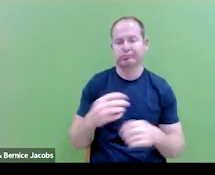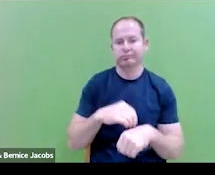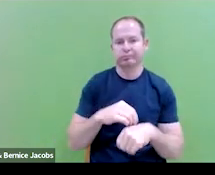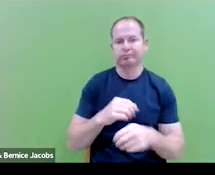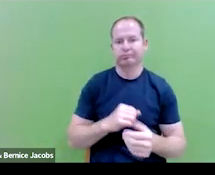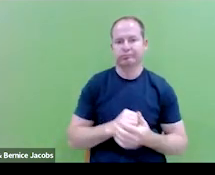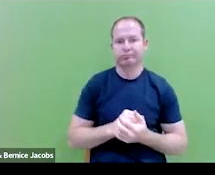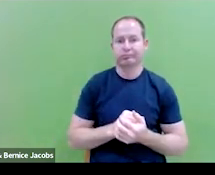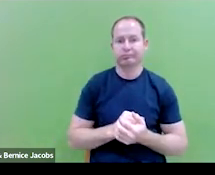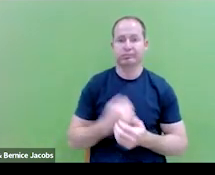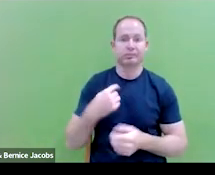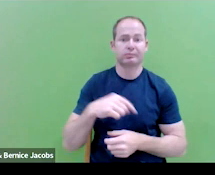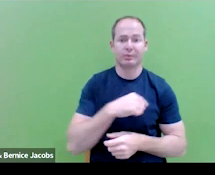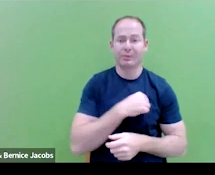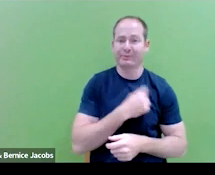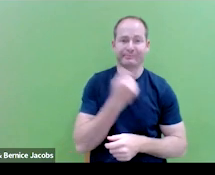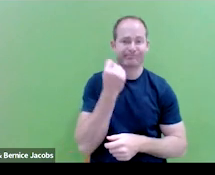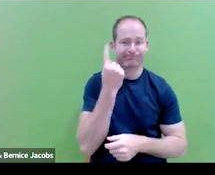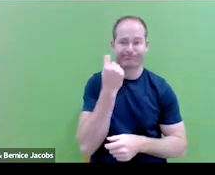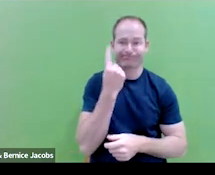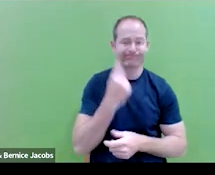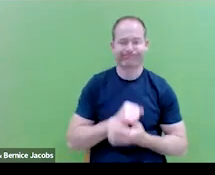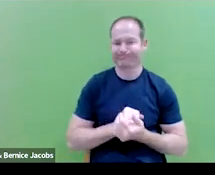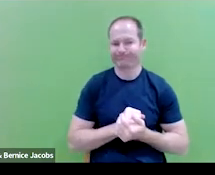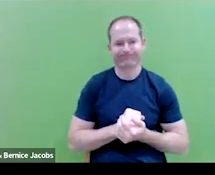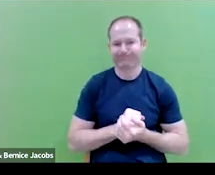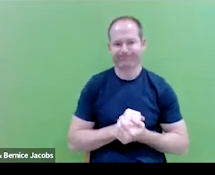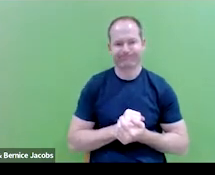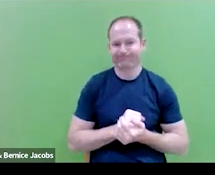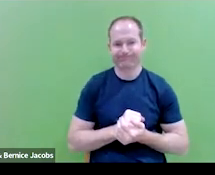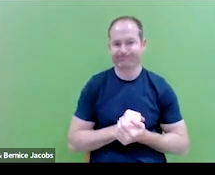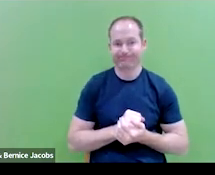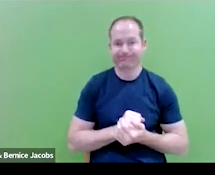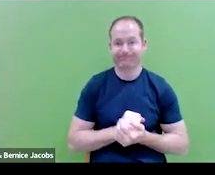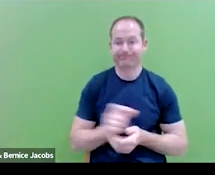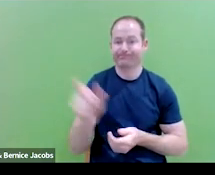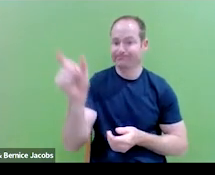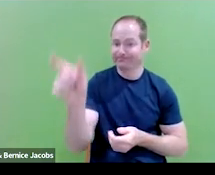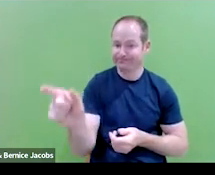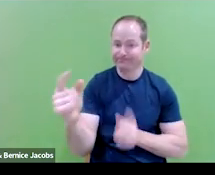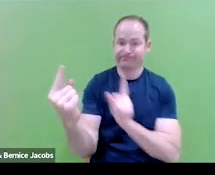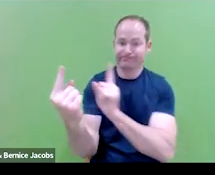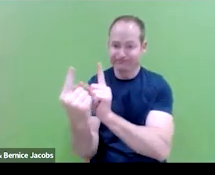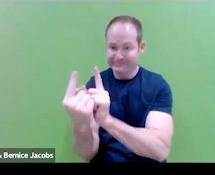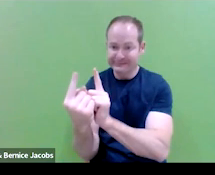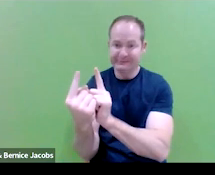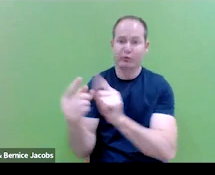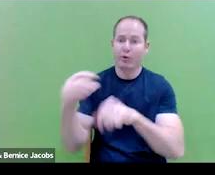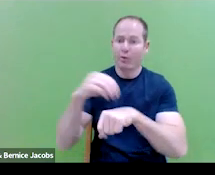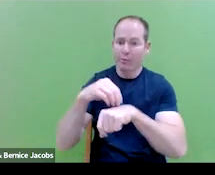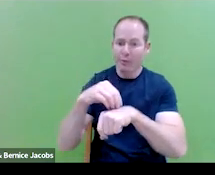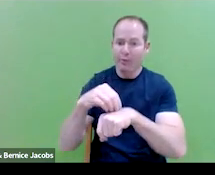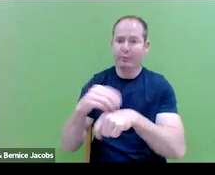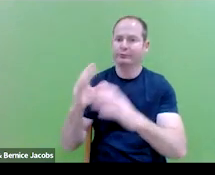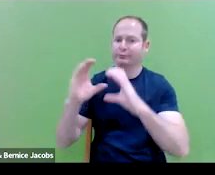think we understand that. We've never engaged that. We've never had forums or